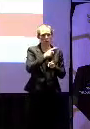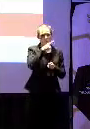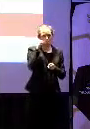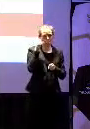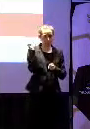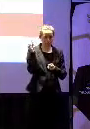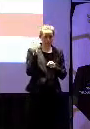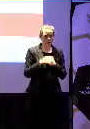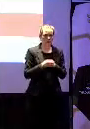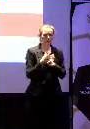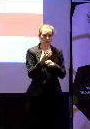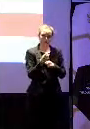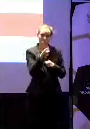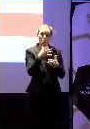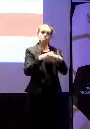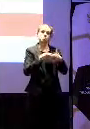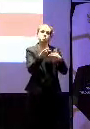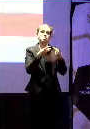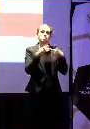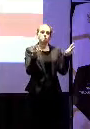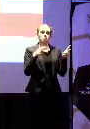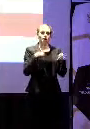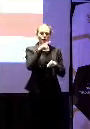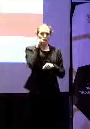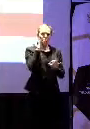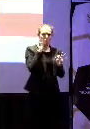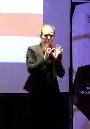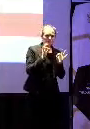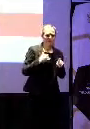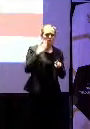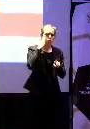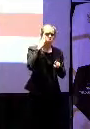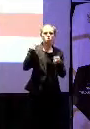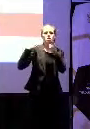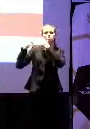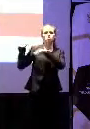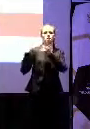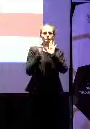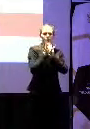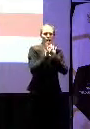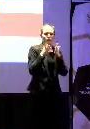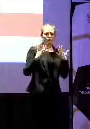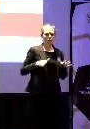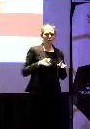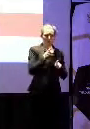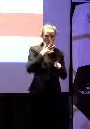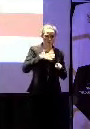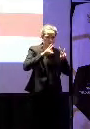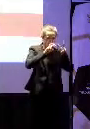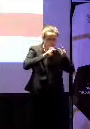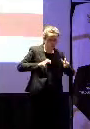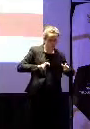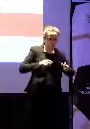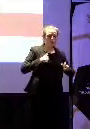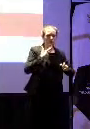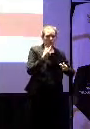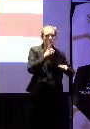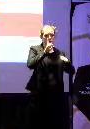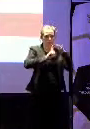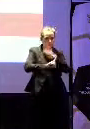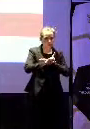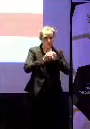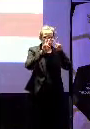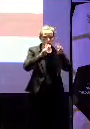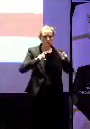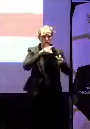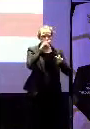As a member of the public, if there's a particular name historically which was gazetted and you want to search for it, you go in there, you can search for